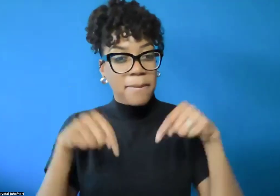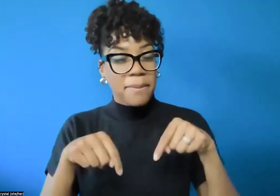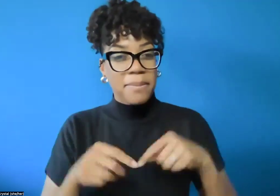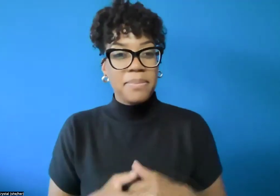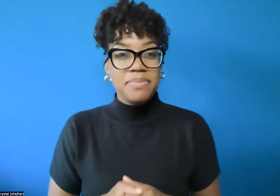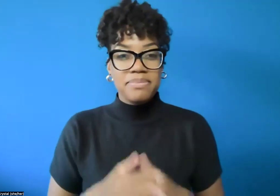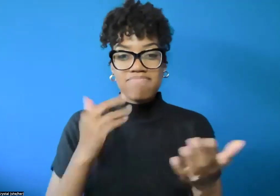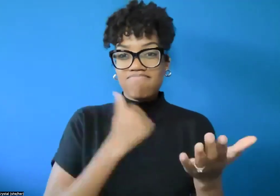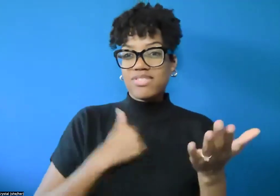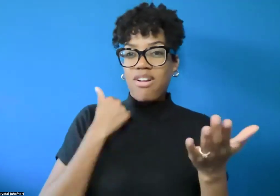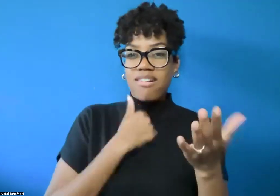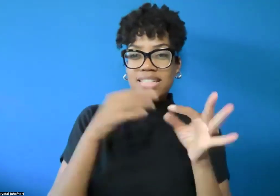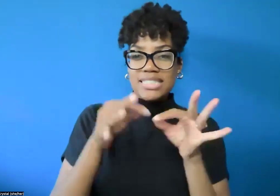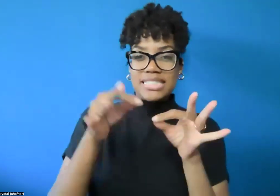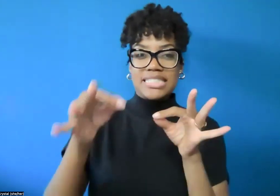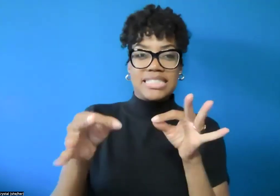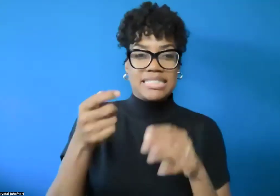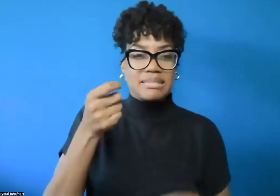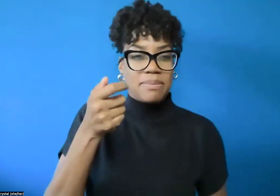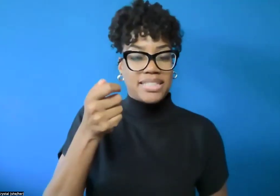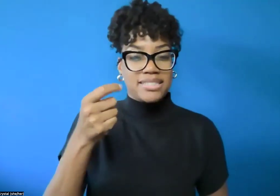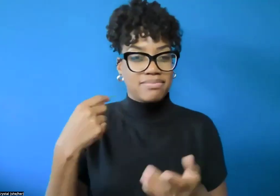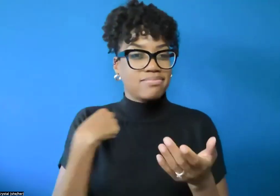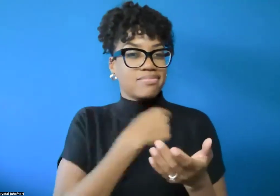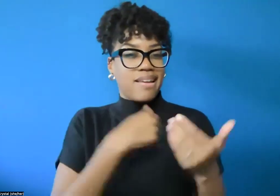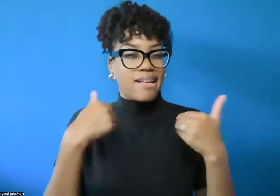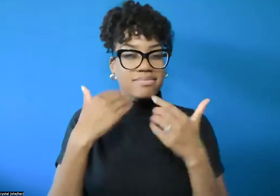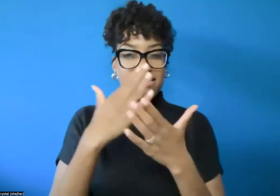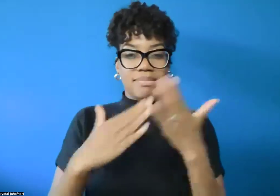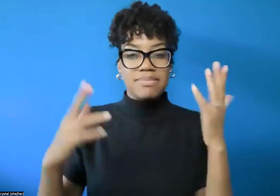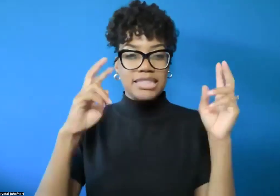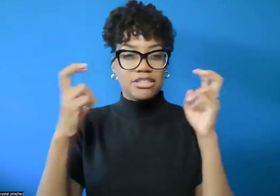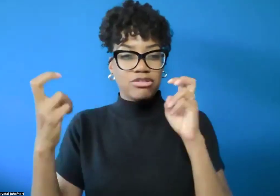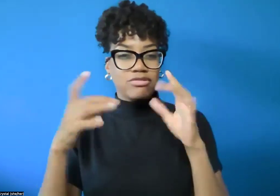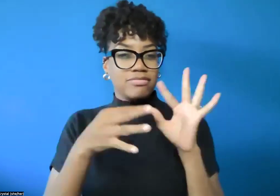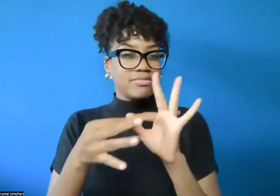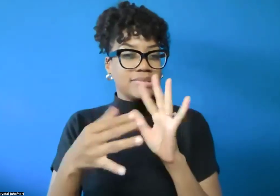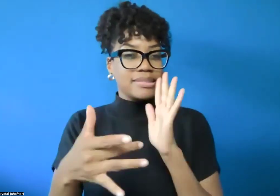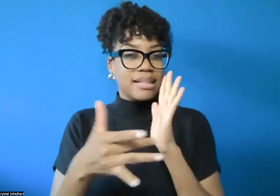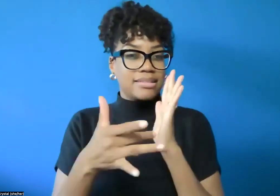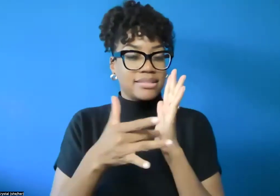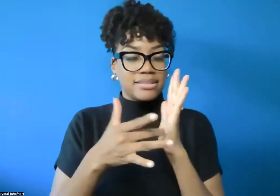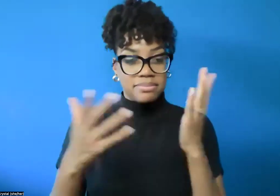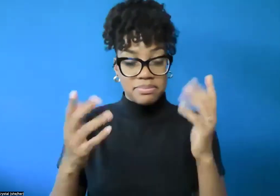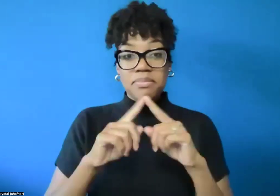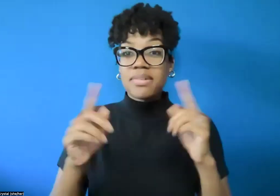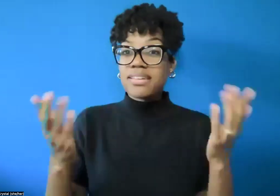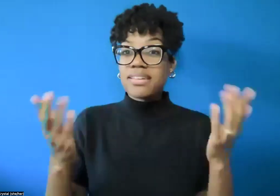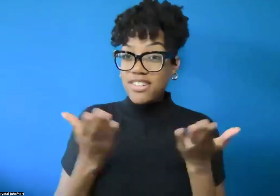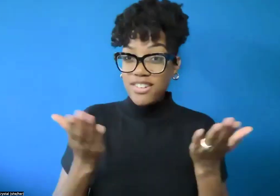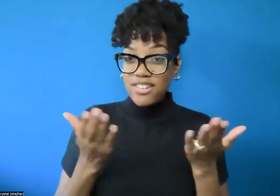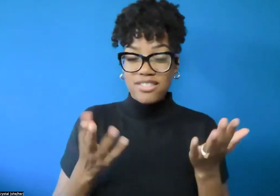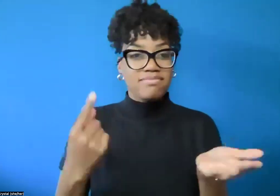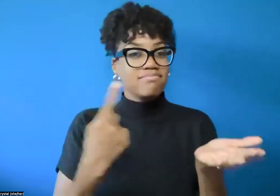Sorry, we're starting a little bit late. We were having some tech issues, but we are here to